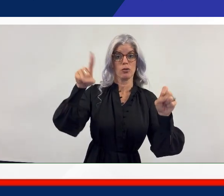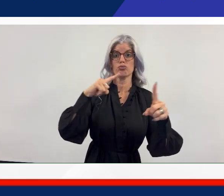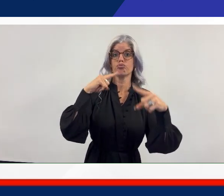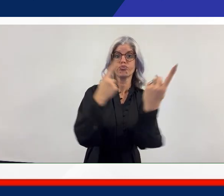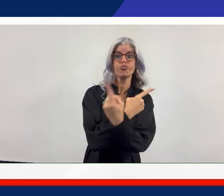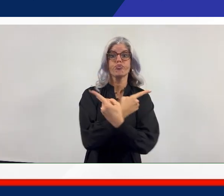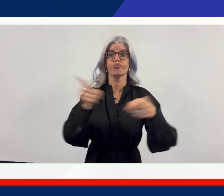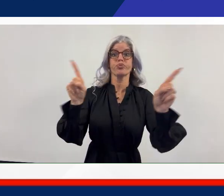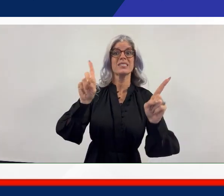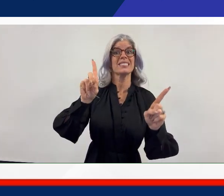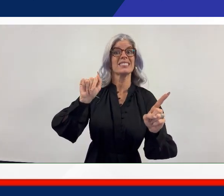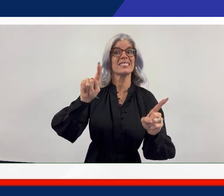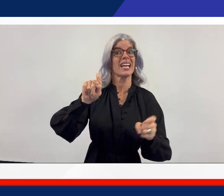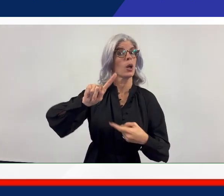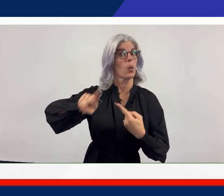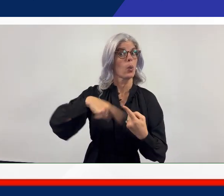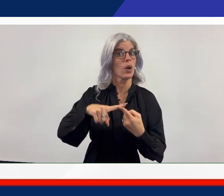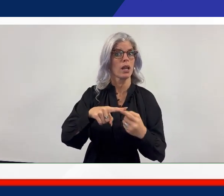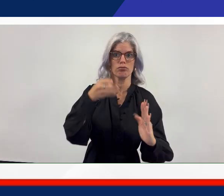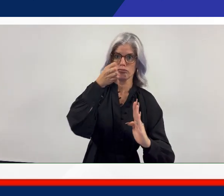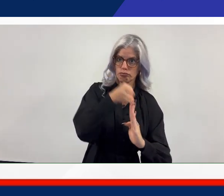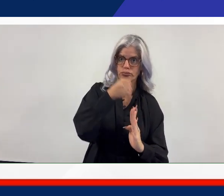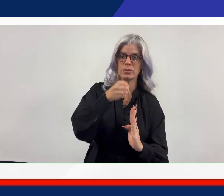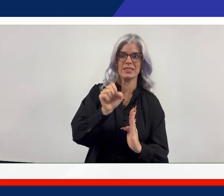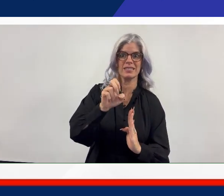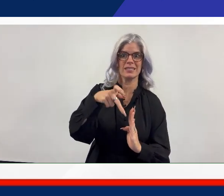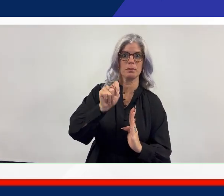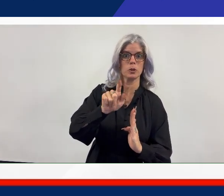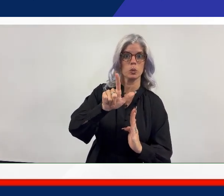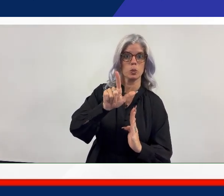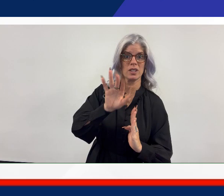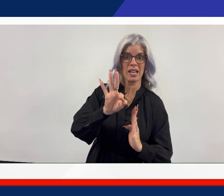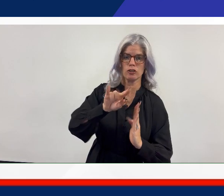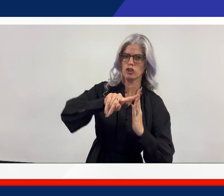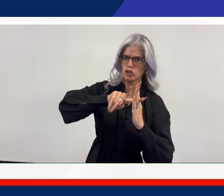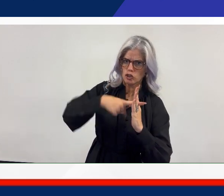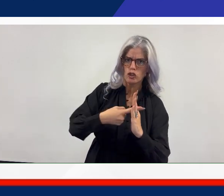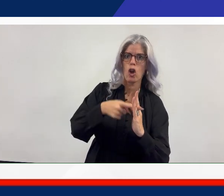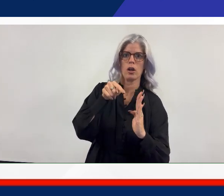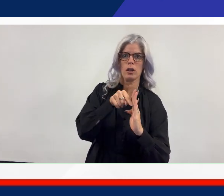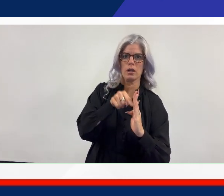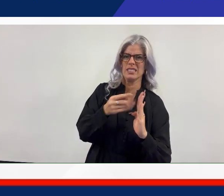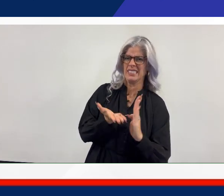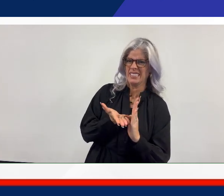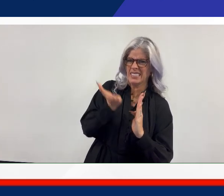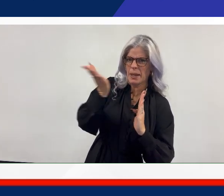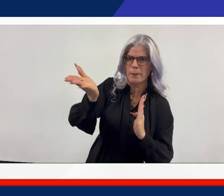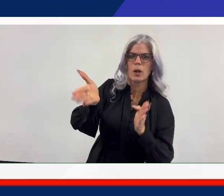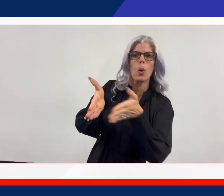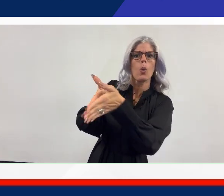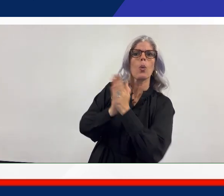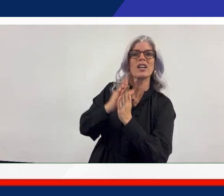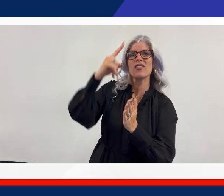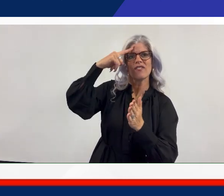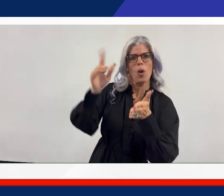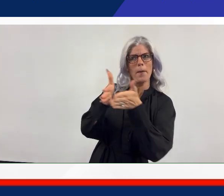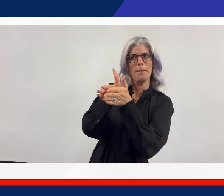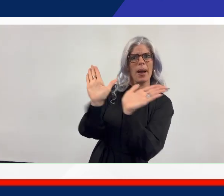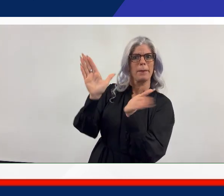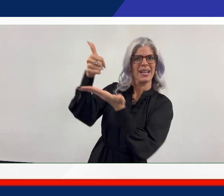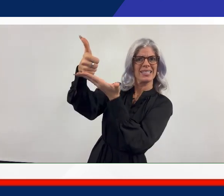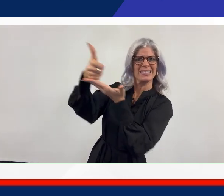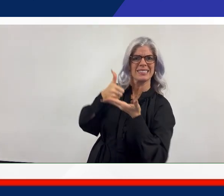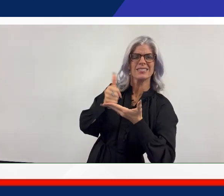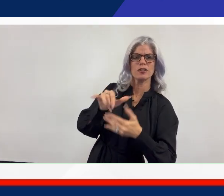This is another recent change from the previous date of December 2nd, 2022. And the incident end date is November